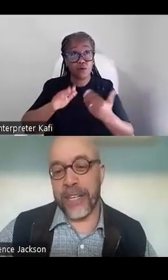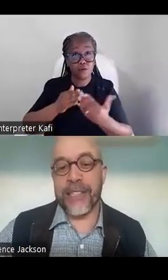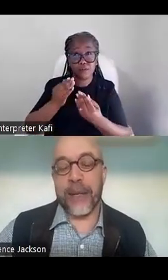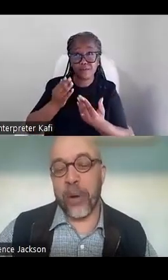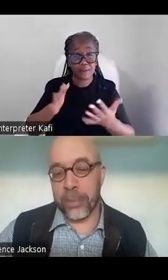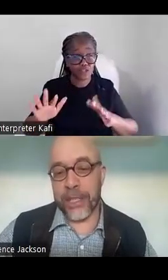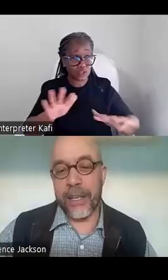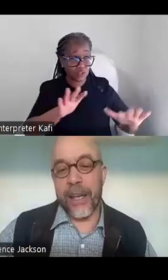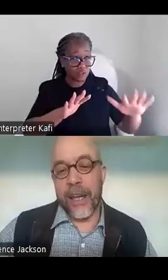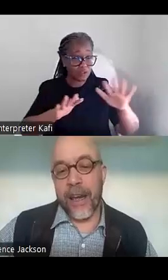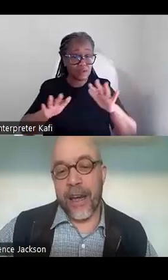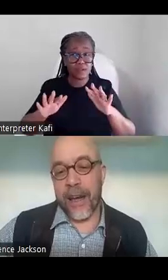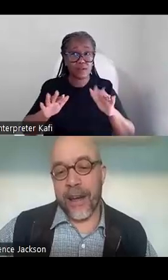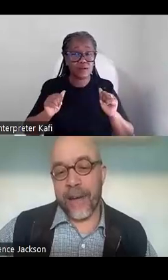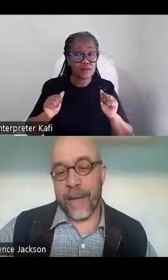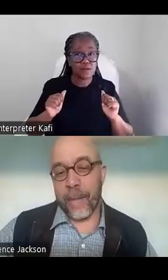comfortable dancing in public.